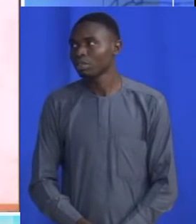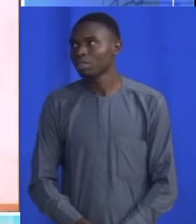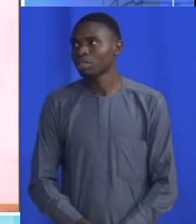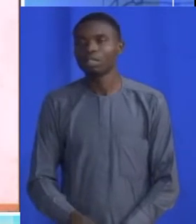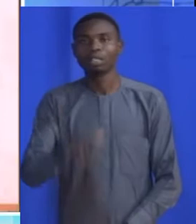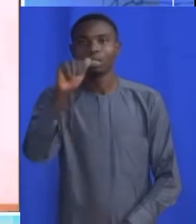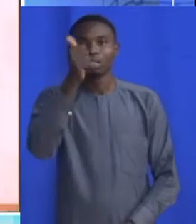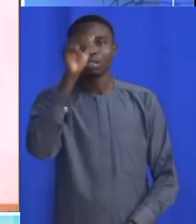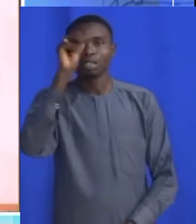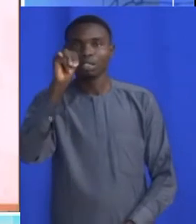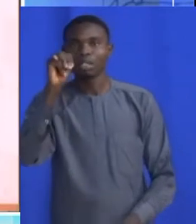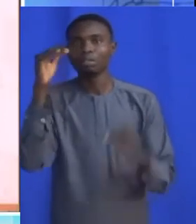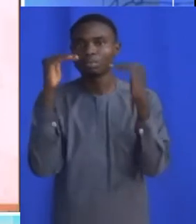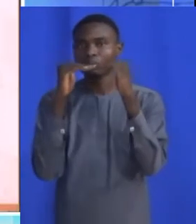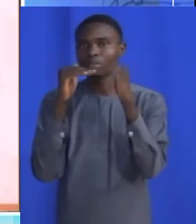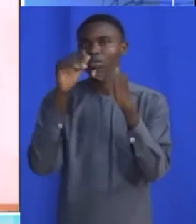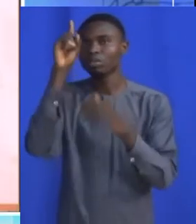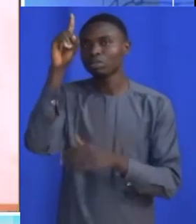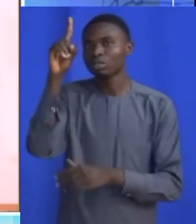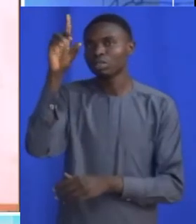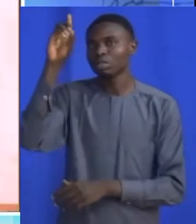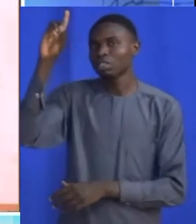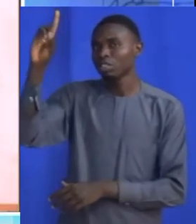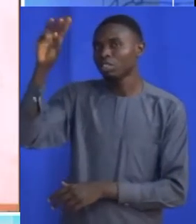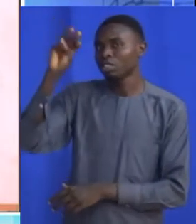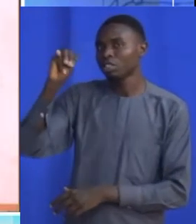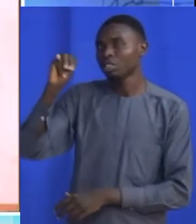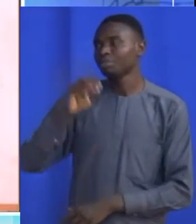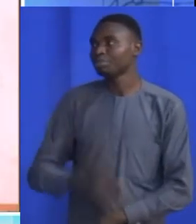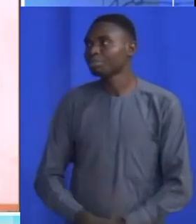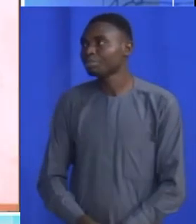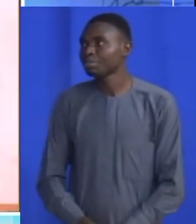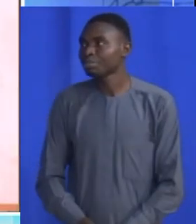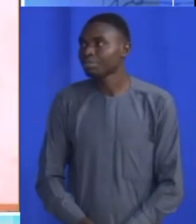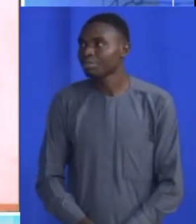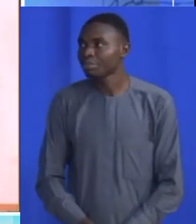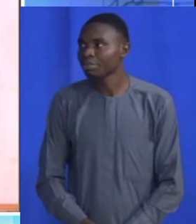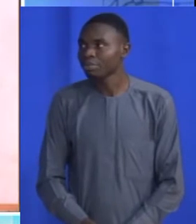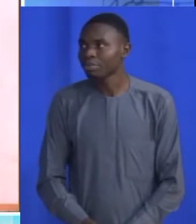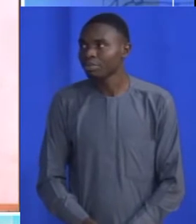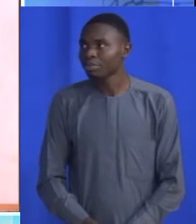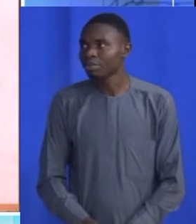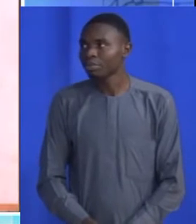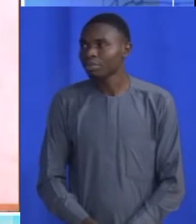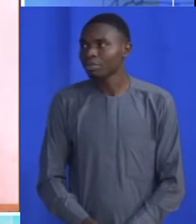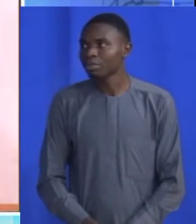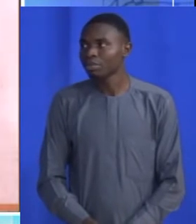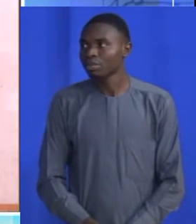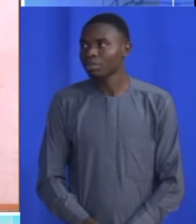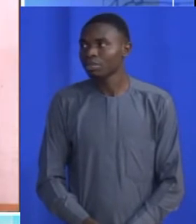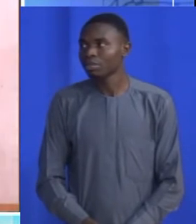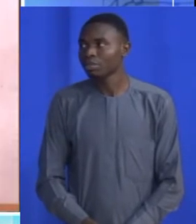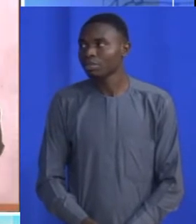strictly, is not 100% followed by the countries and nations of the world, even America, that claim to be